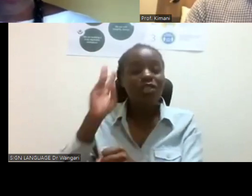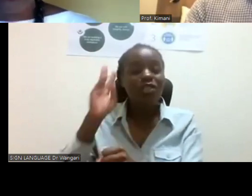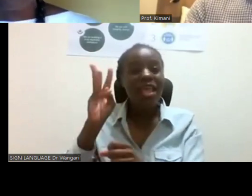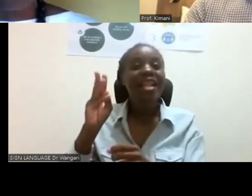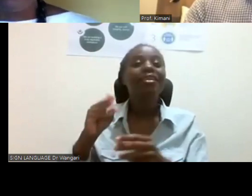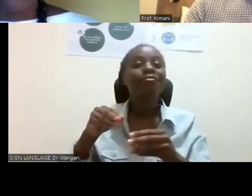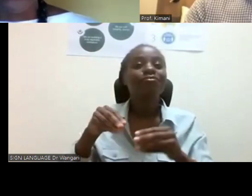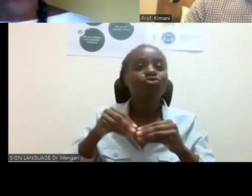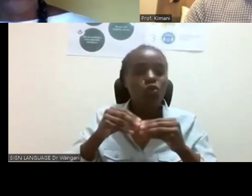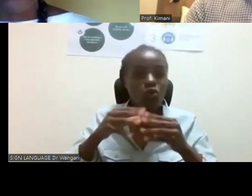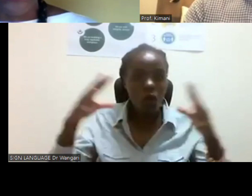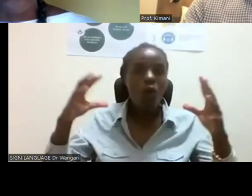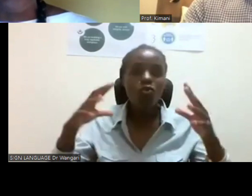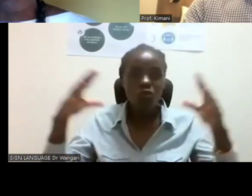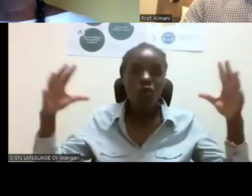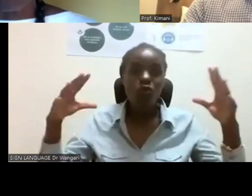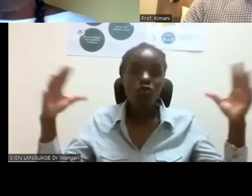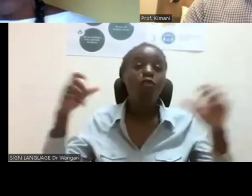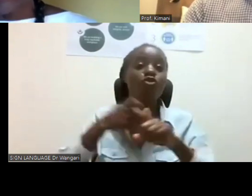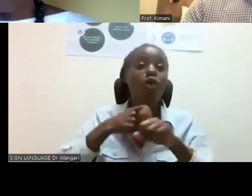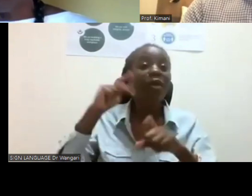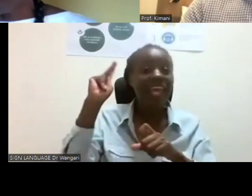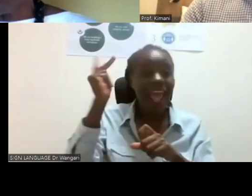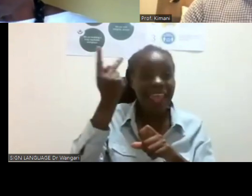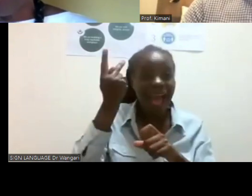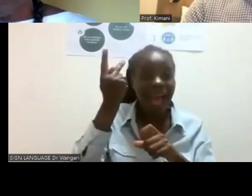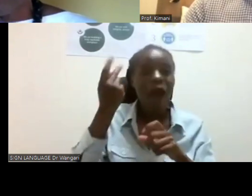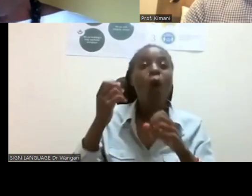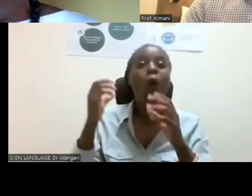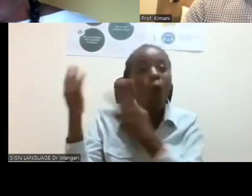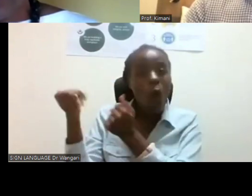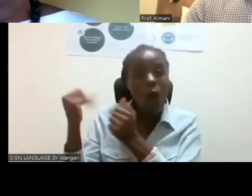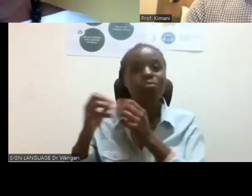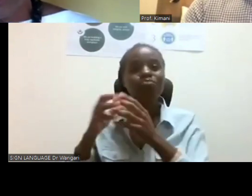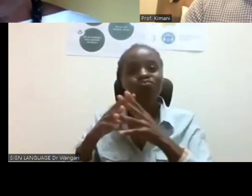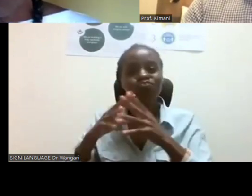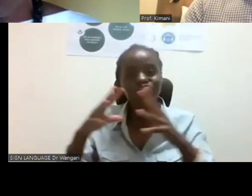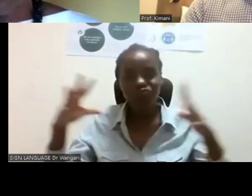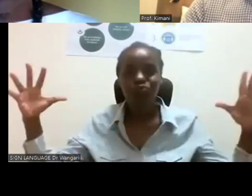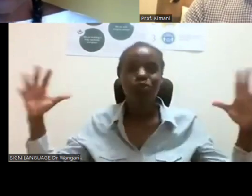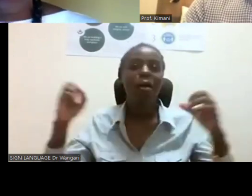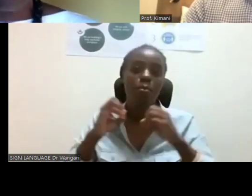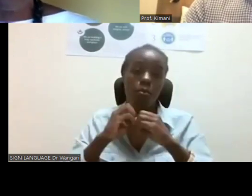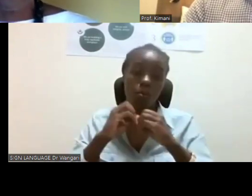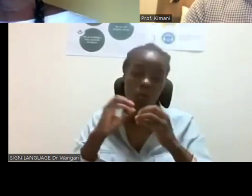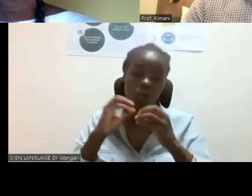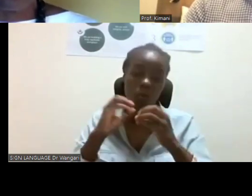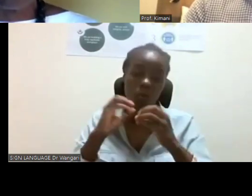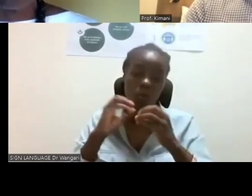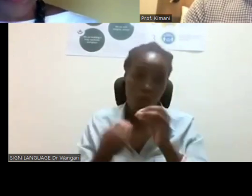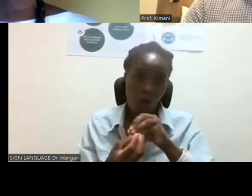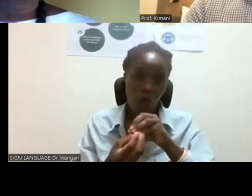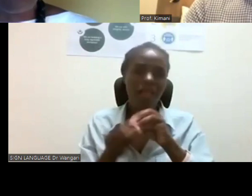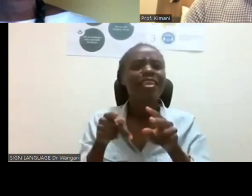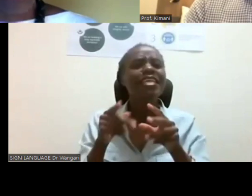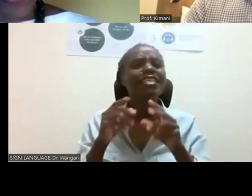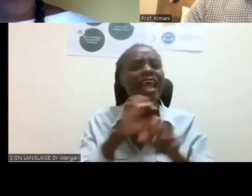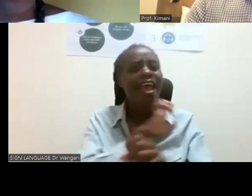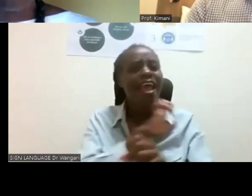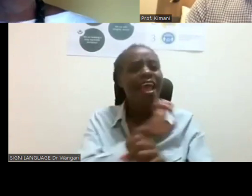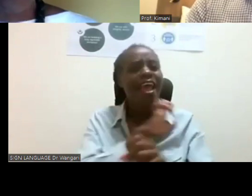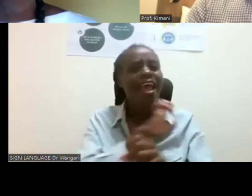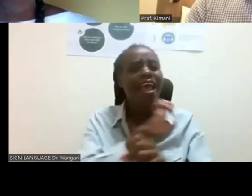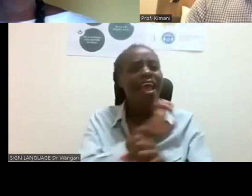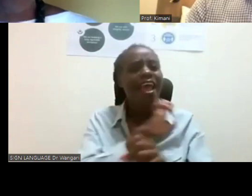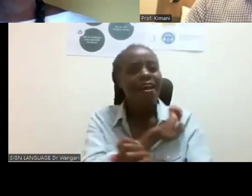the efforts you've undertaken in Kenya. And I know, just to share with everybody else on this call, these efforts, guided very much by